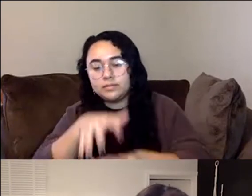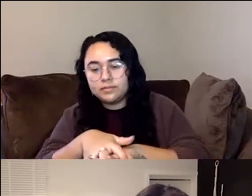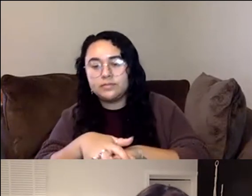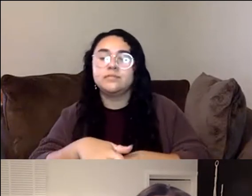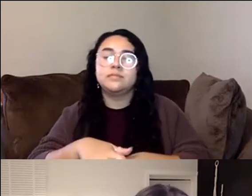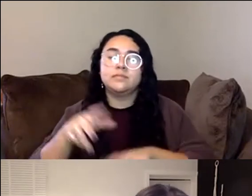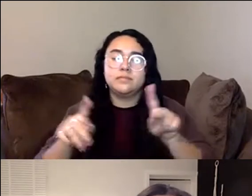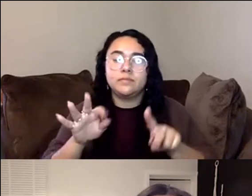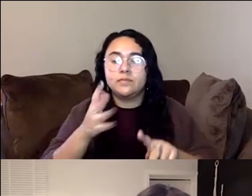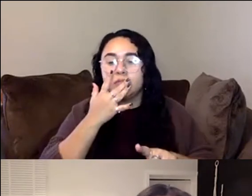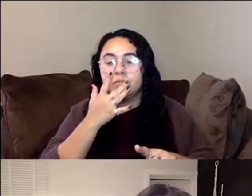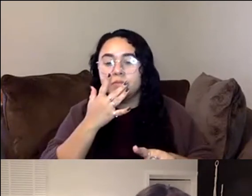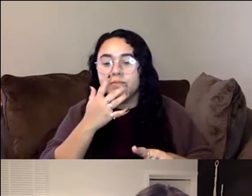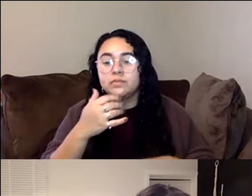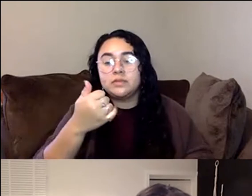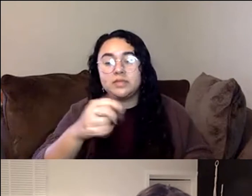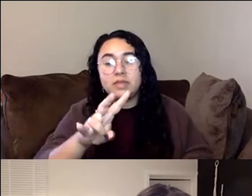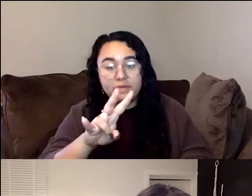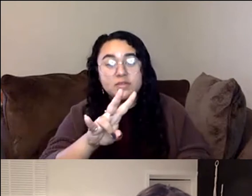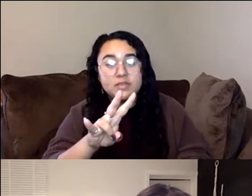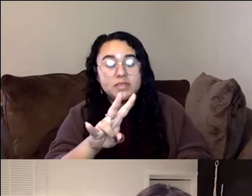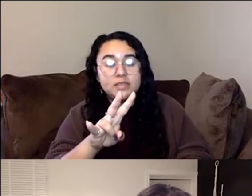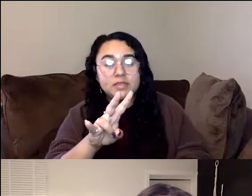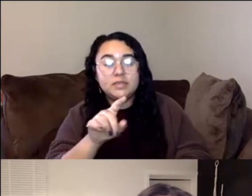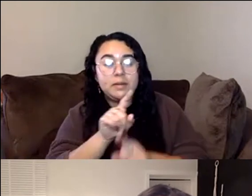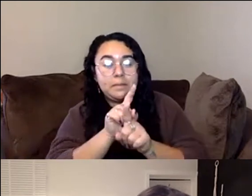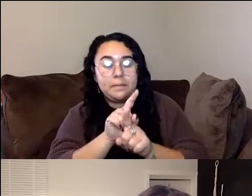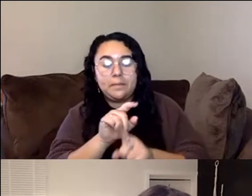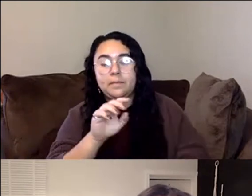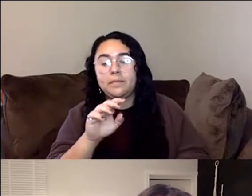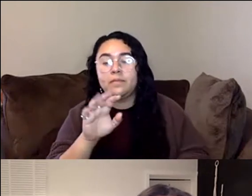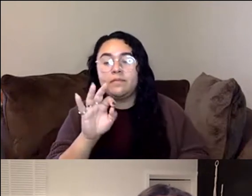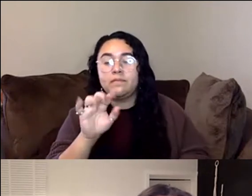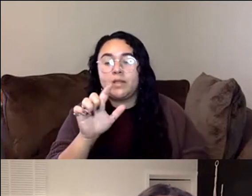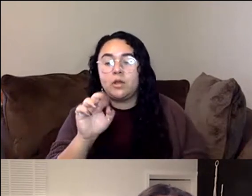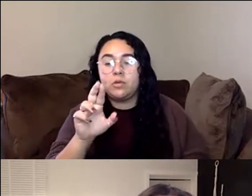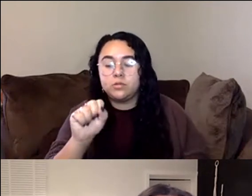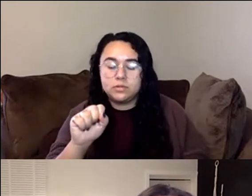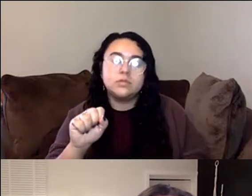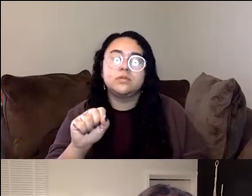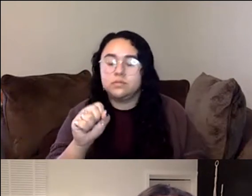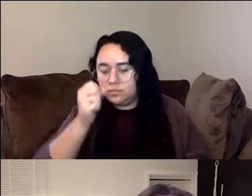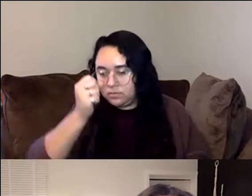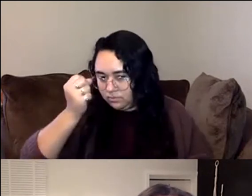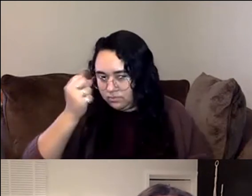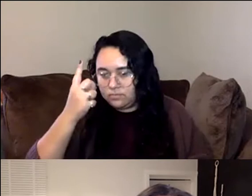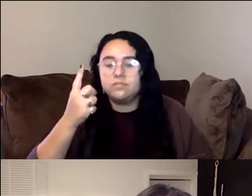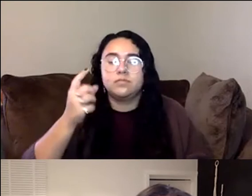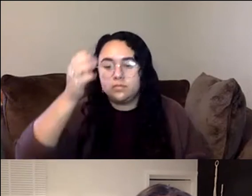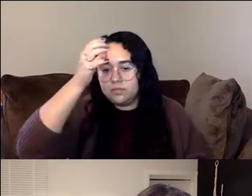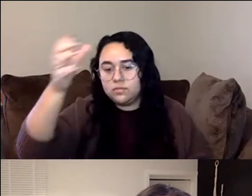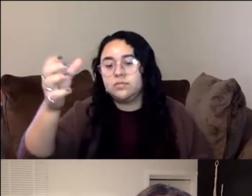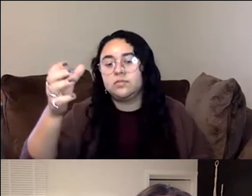These 17 distinguished fellows understood this concept and articulated and defined it in a